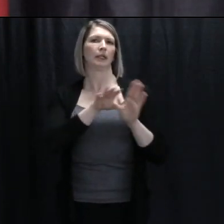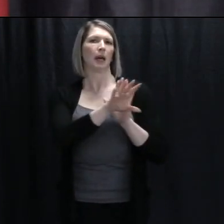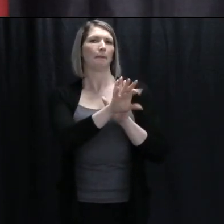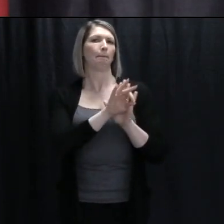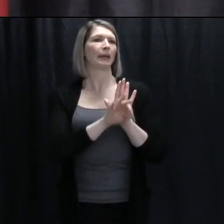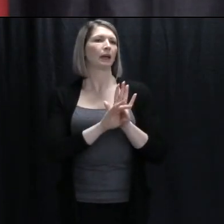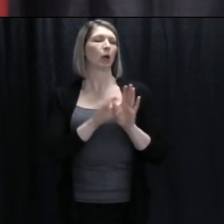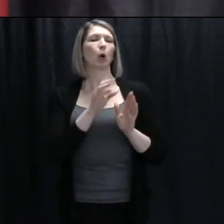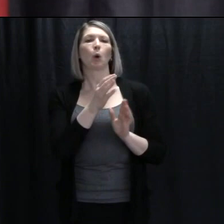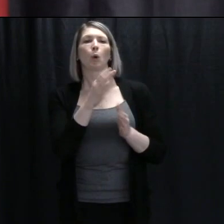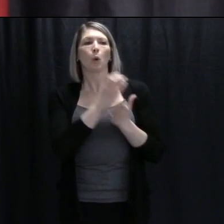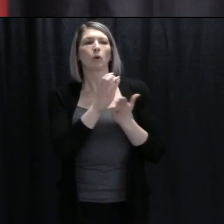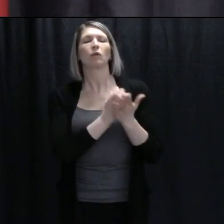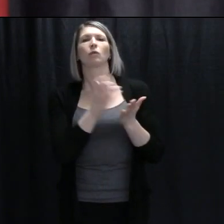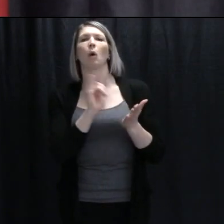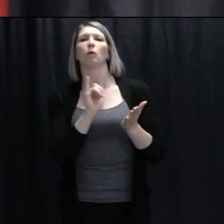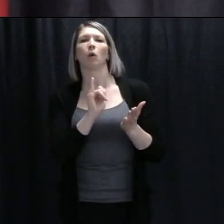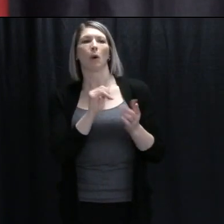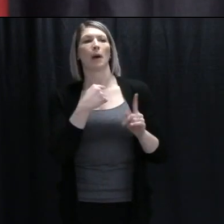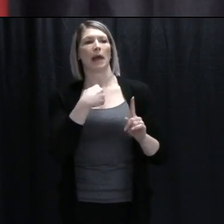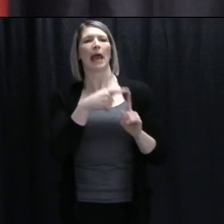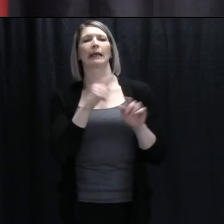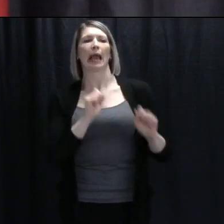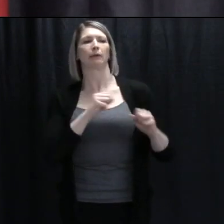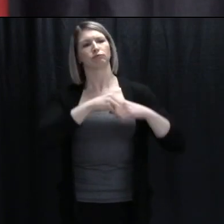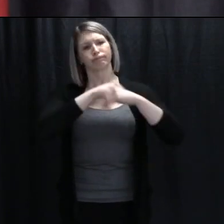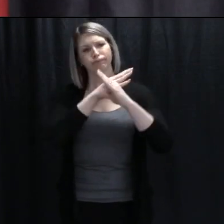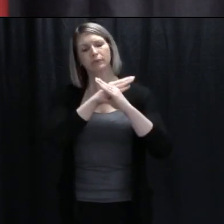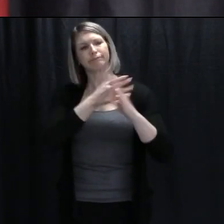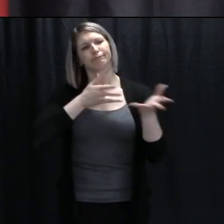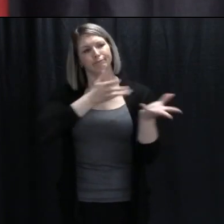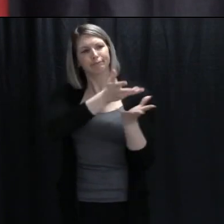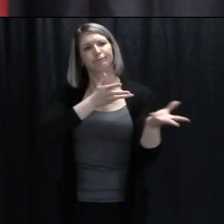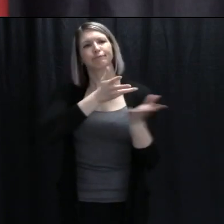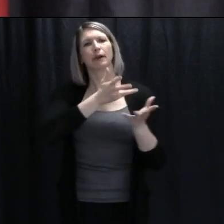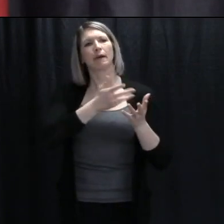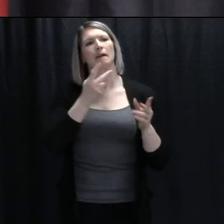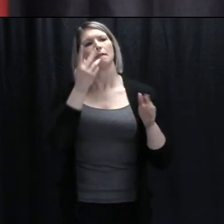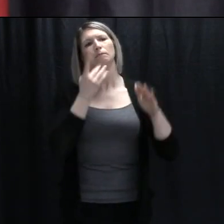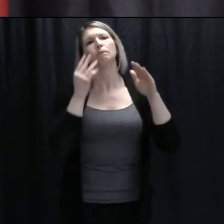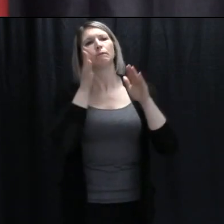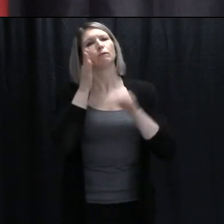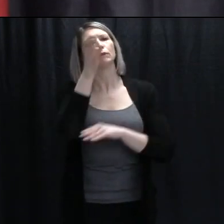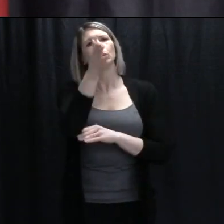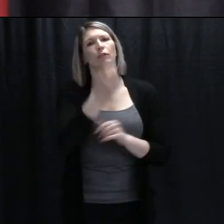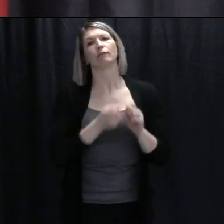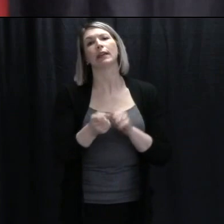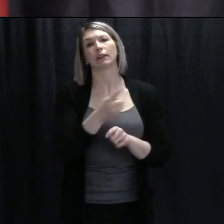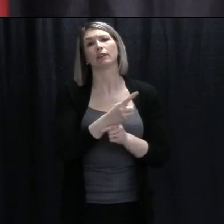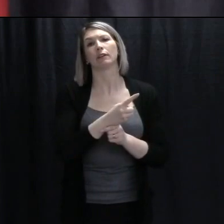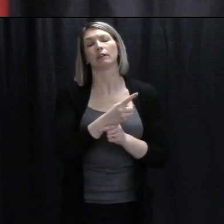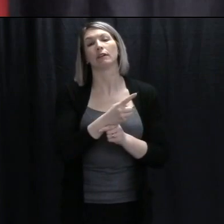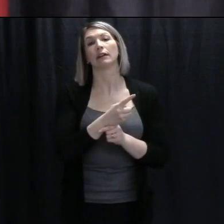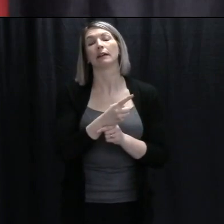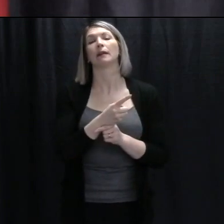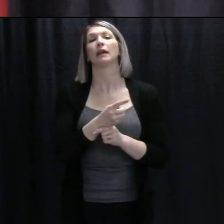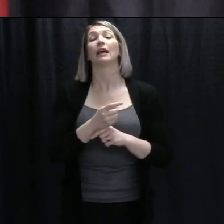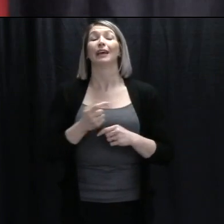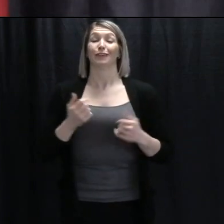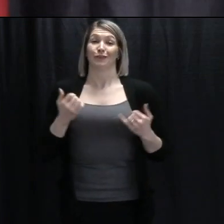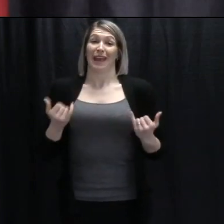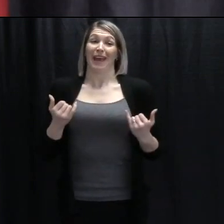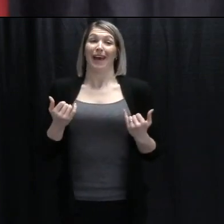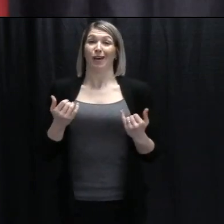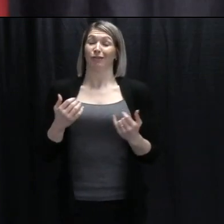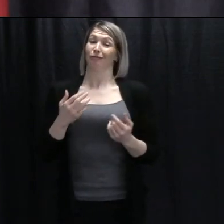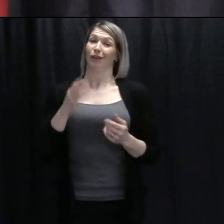Professional learning opportunities will be available for teachers to support them in operating in a virtual learning environment. And I'd like to take